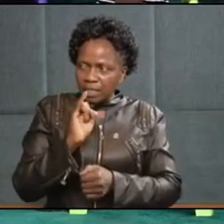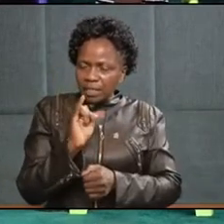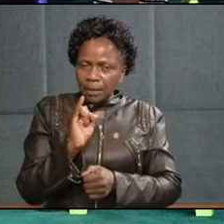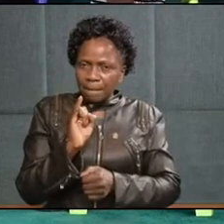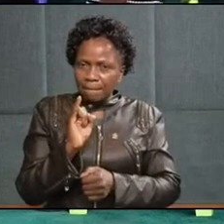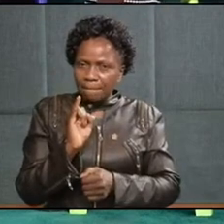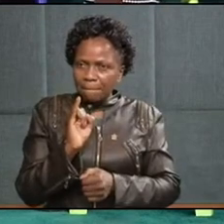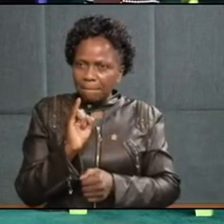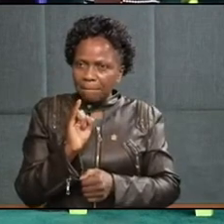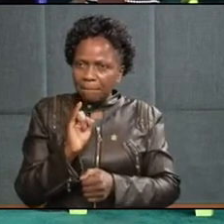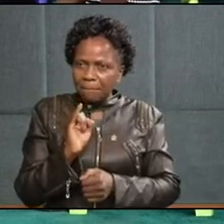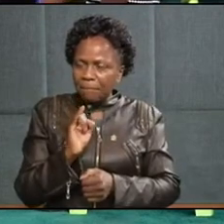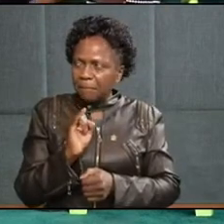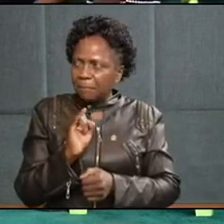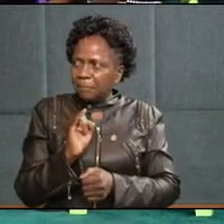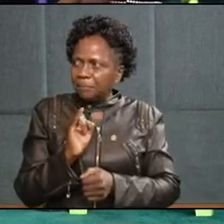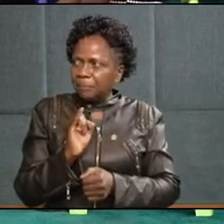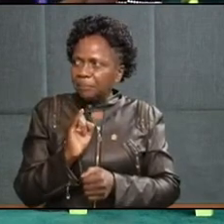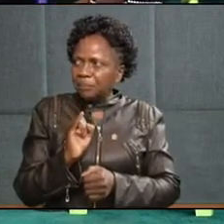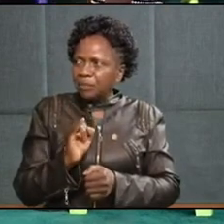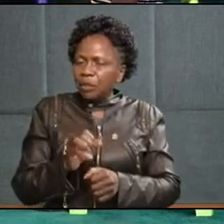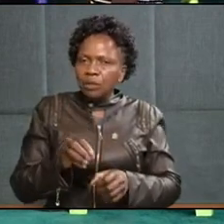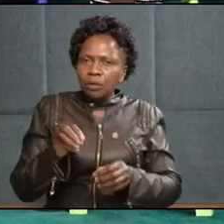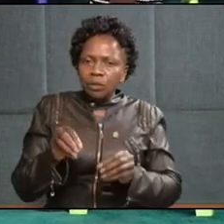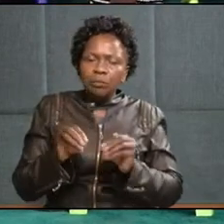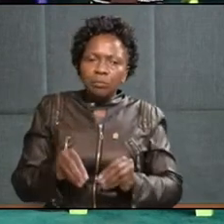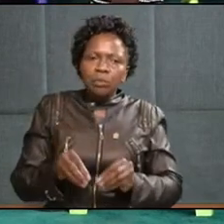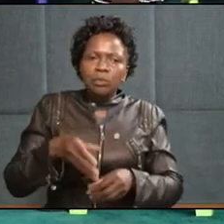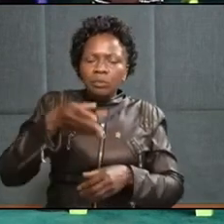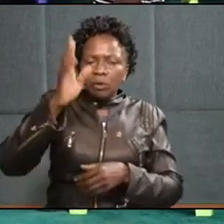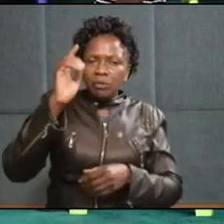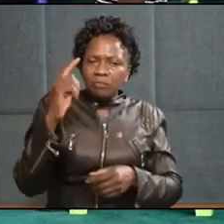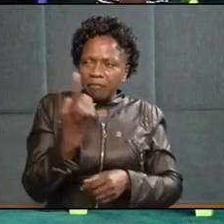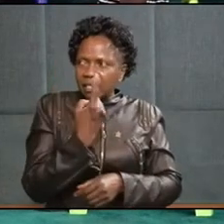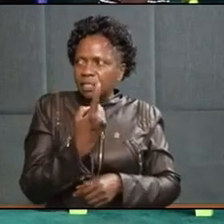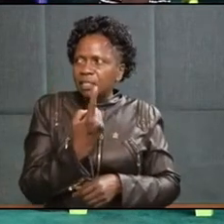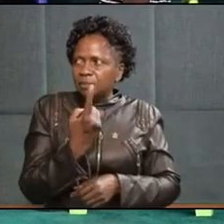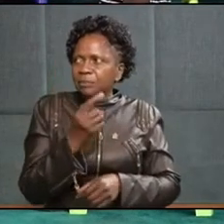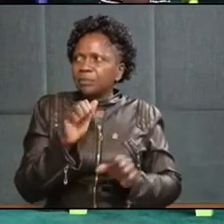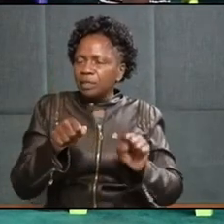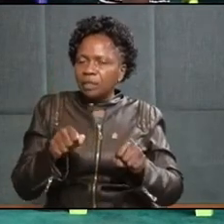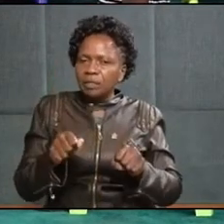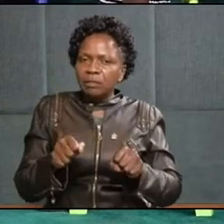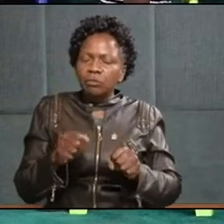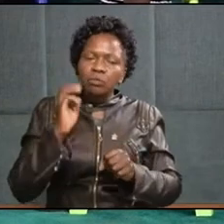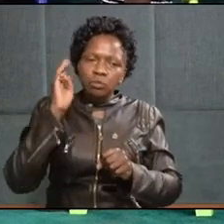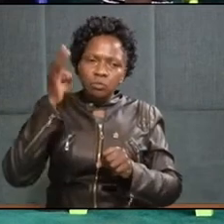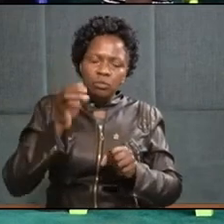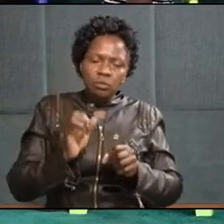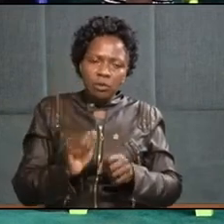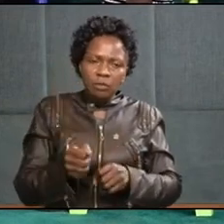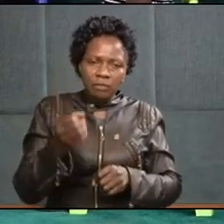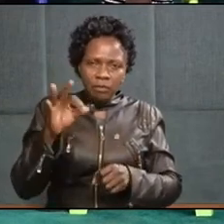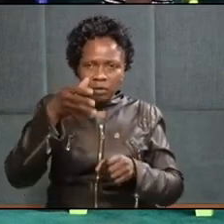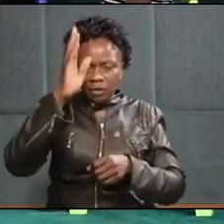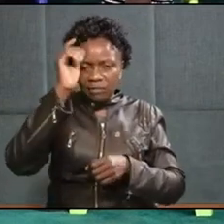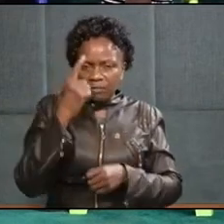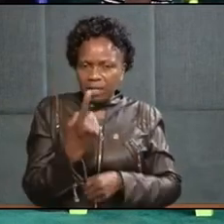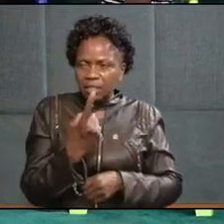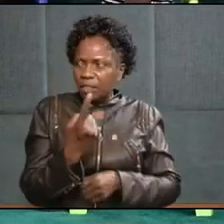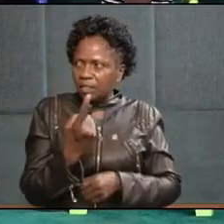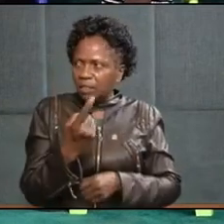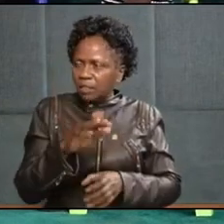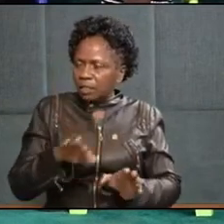he puts God's will first in every conversation that he made. Yes, he put the will of God first. What about you,